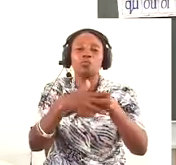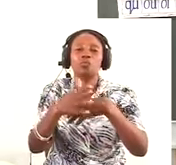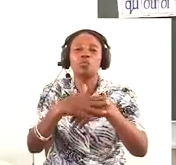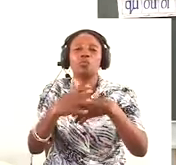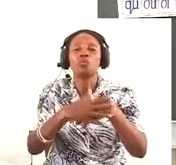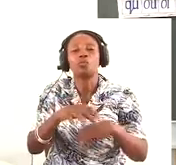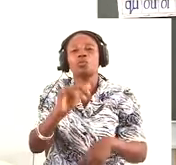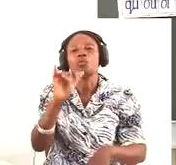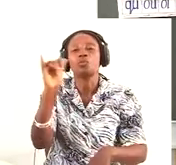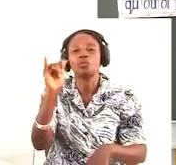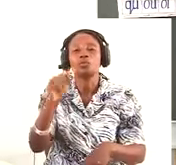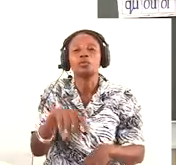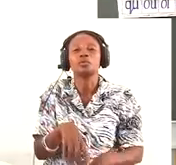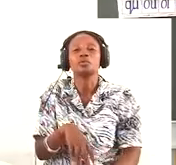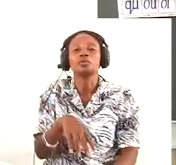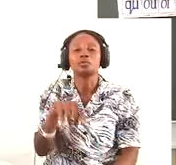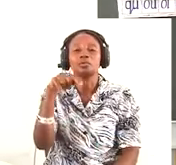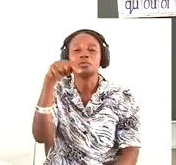most from the story.